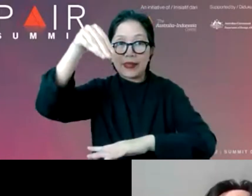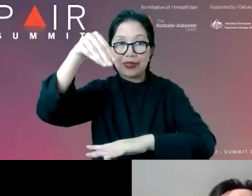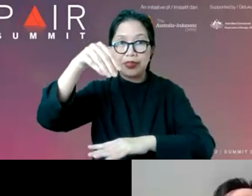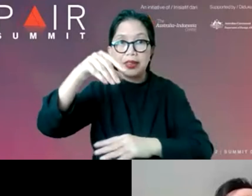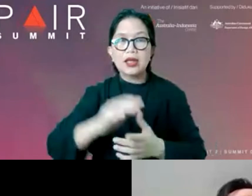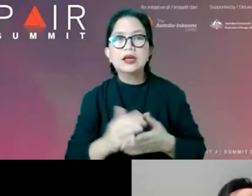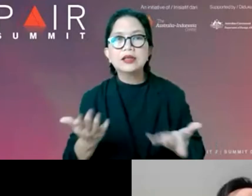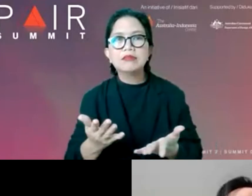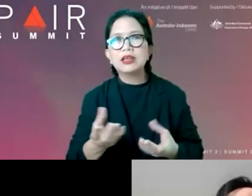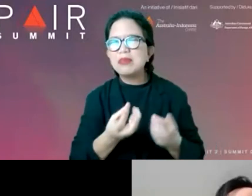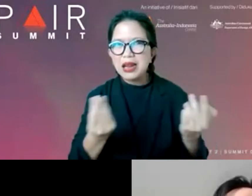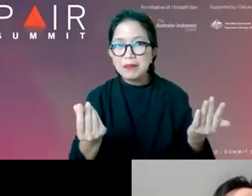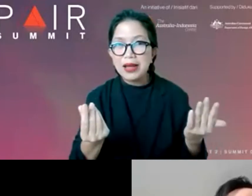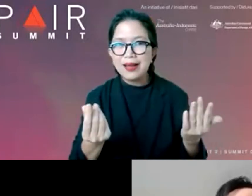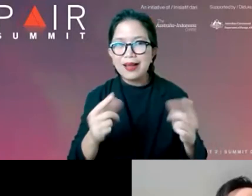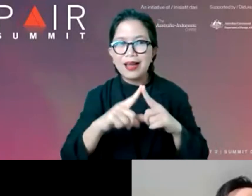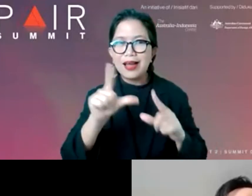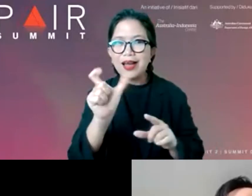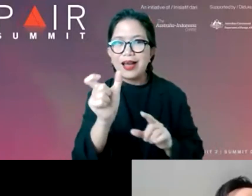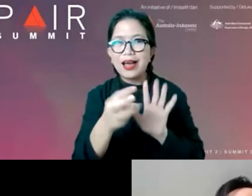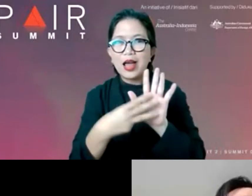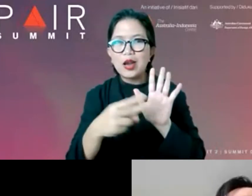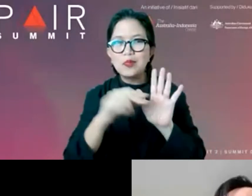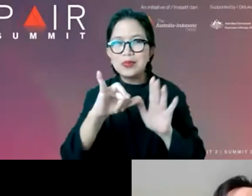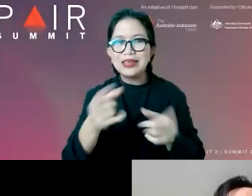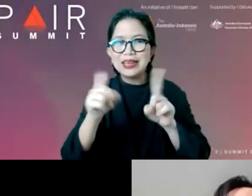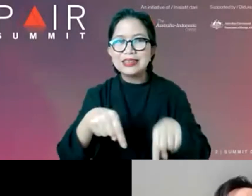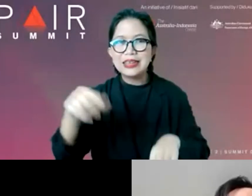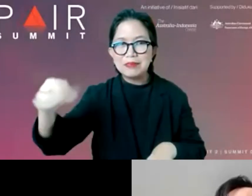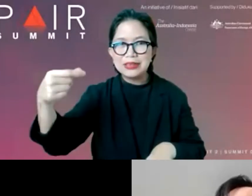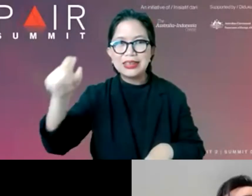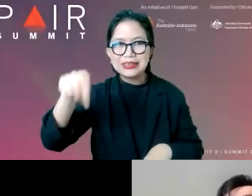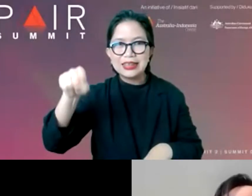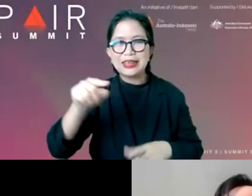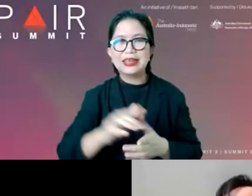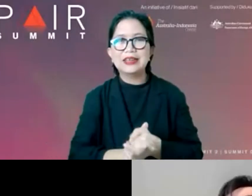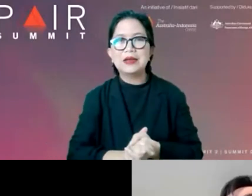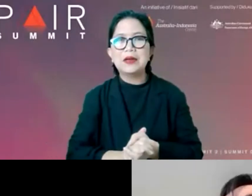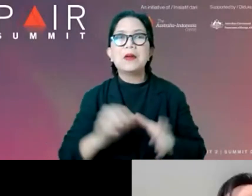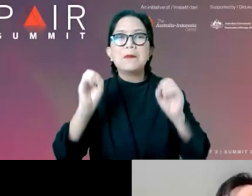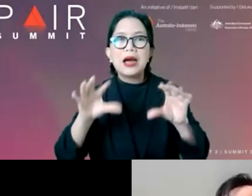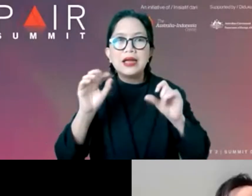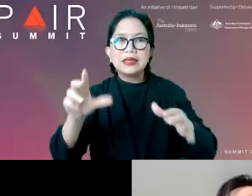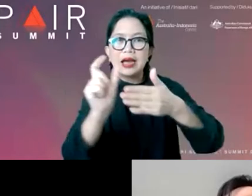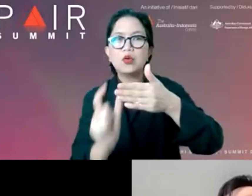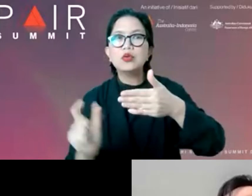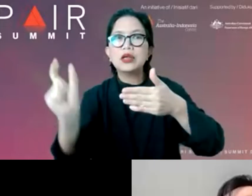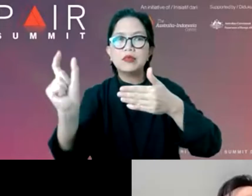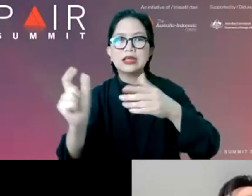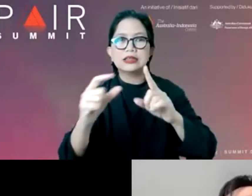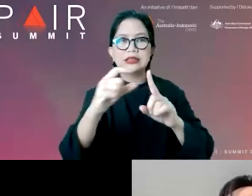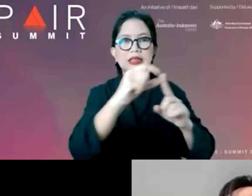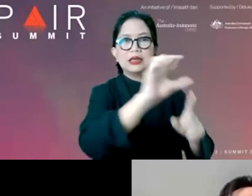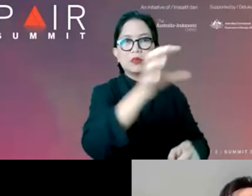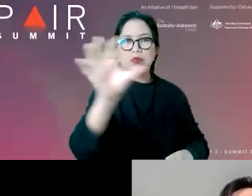current government. But many universities in the province and in the districts, I think that will be